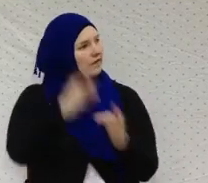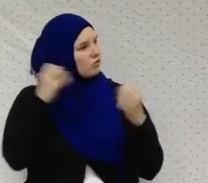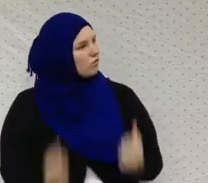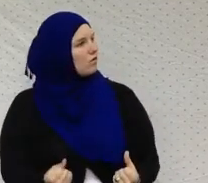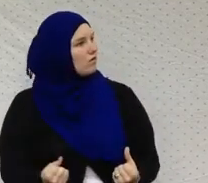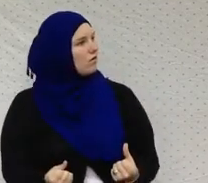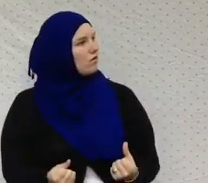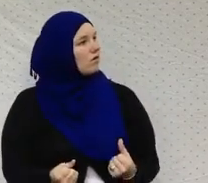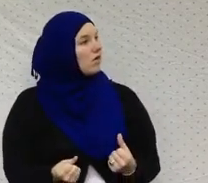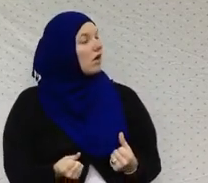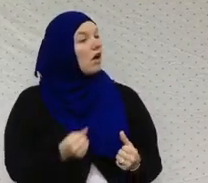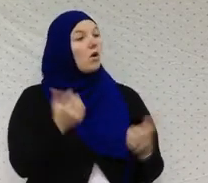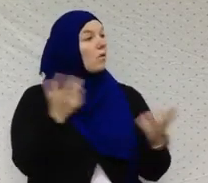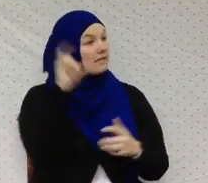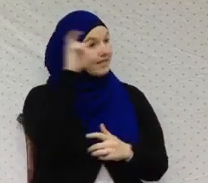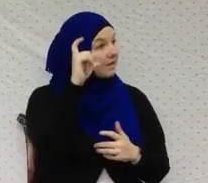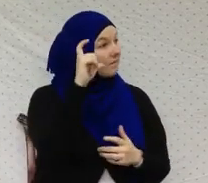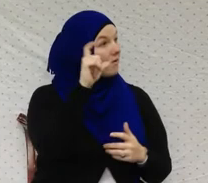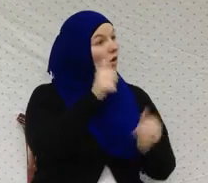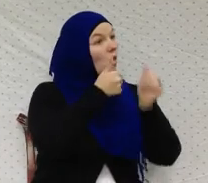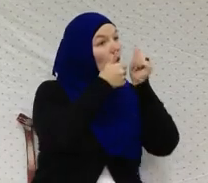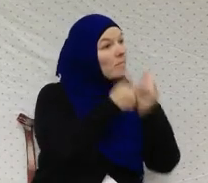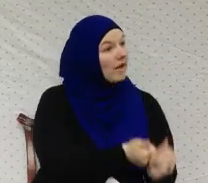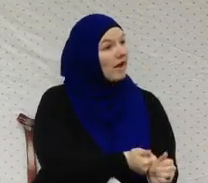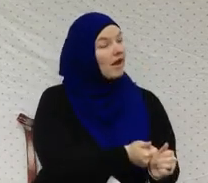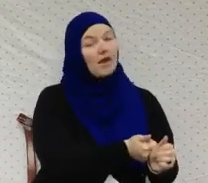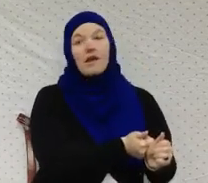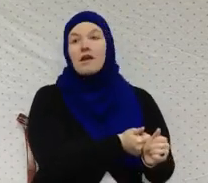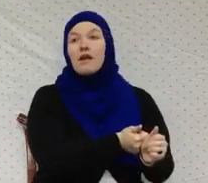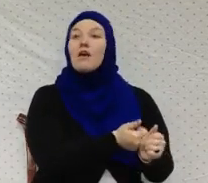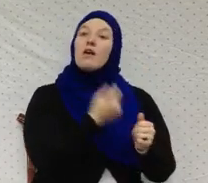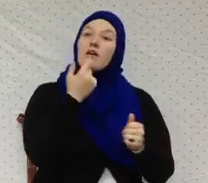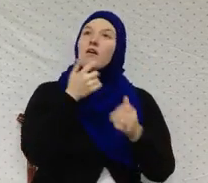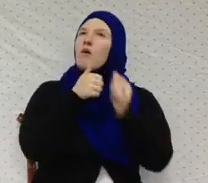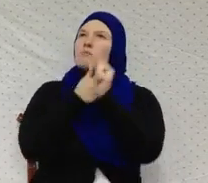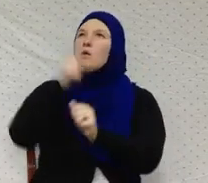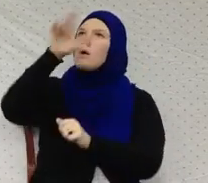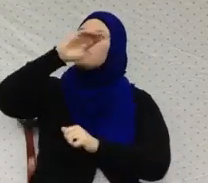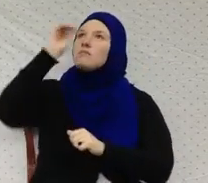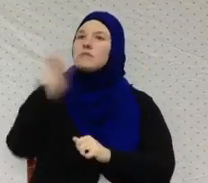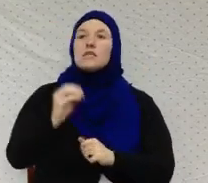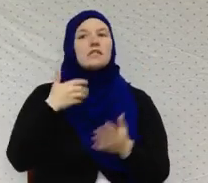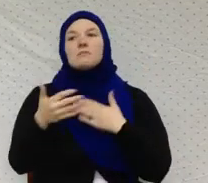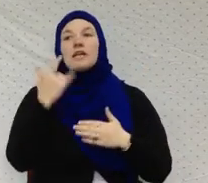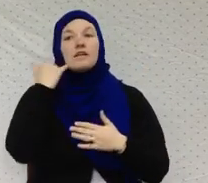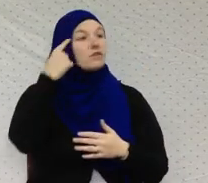behavior of the Muslim is to obey and submit, whether it is for you or against you.